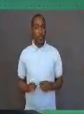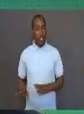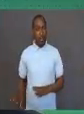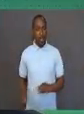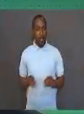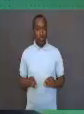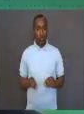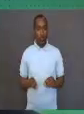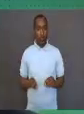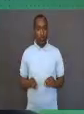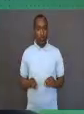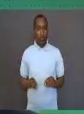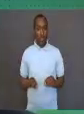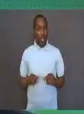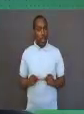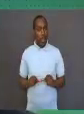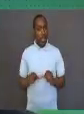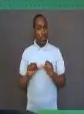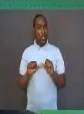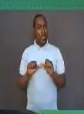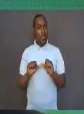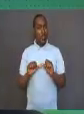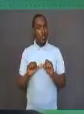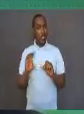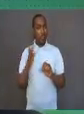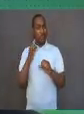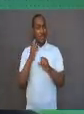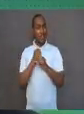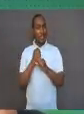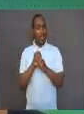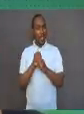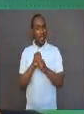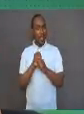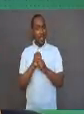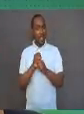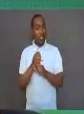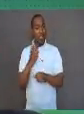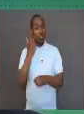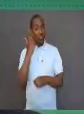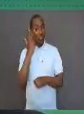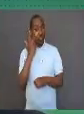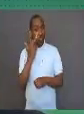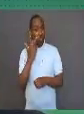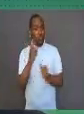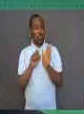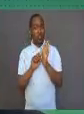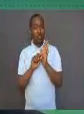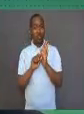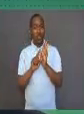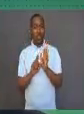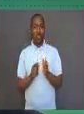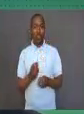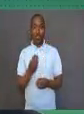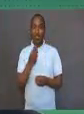Students, for the next activity, please list 3 examples of